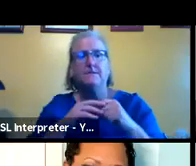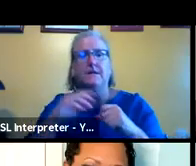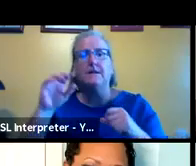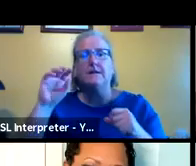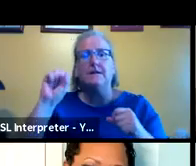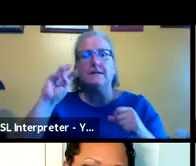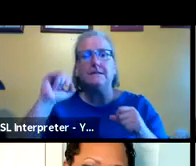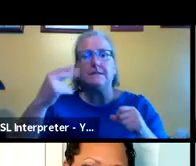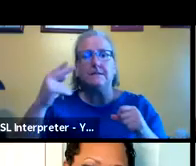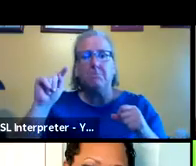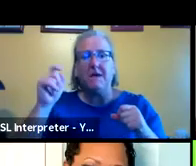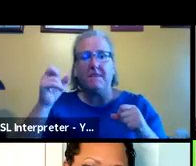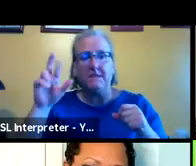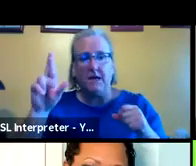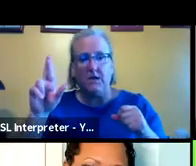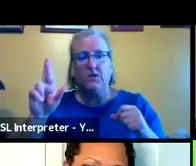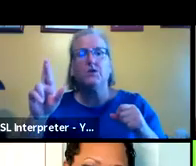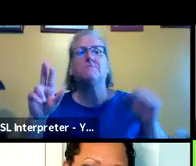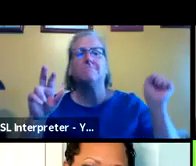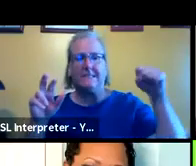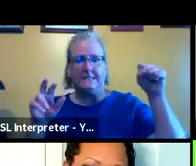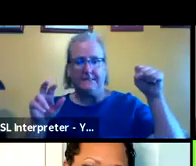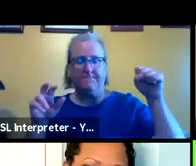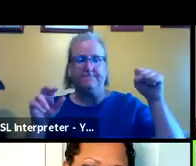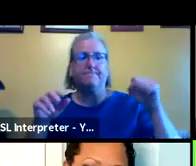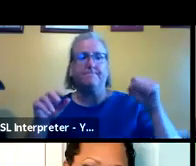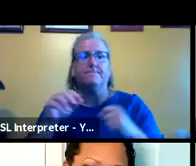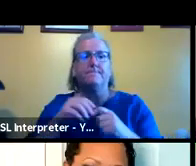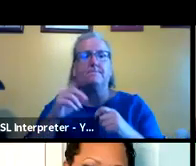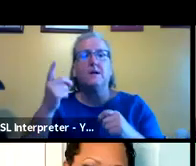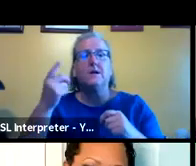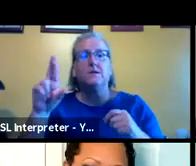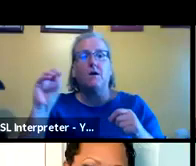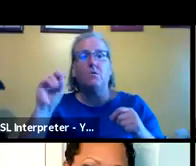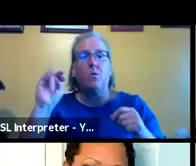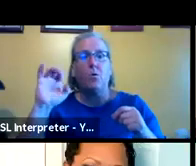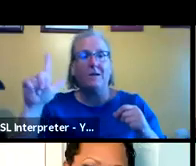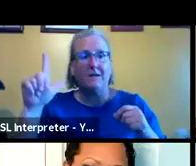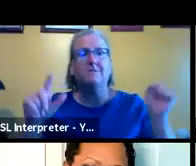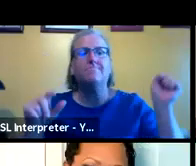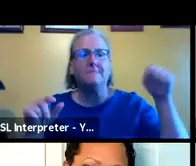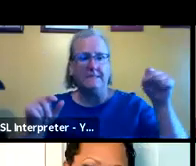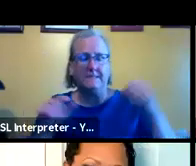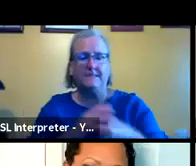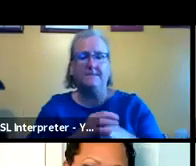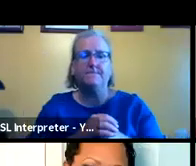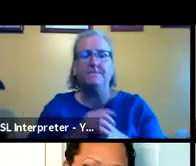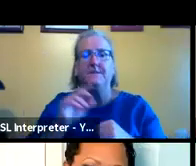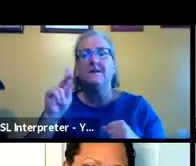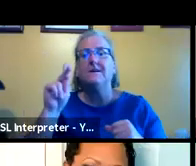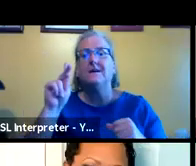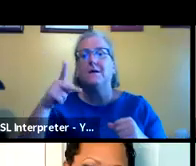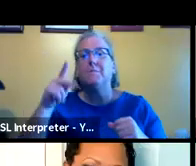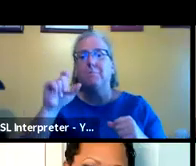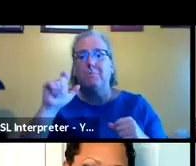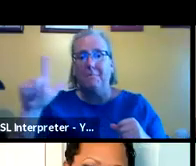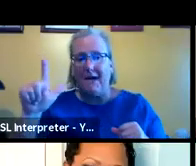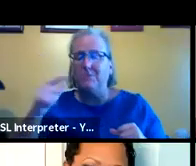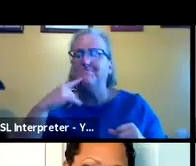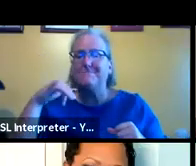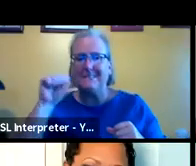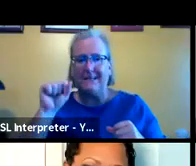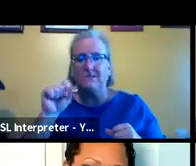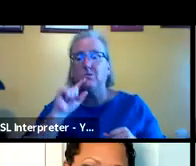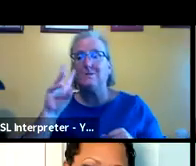Smith Tucker. Alethea Smith Tucker, yes. Great, and Dr. O'Neill. Claire O'Neill, yes. Keely Powell also votes yes. That's